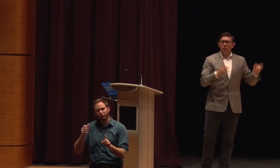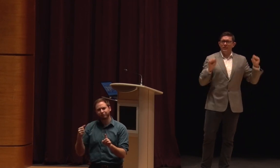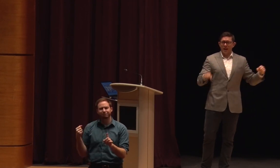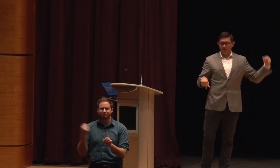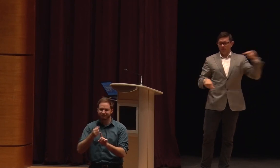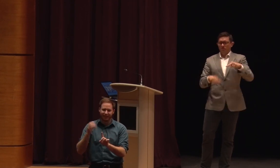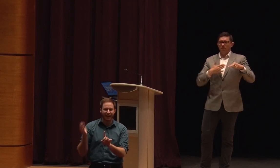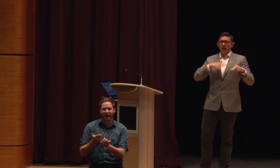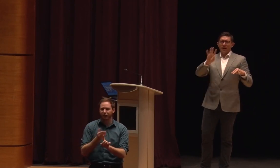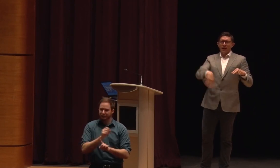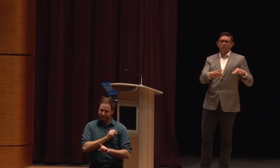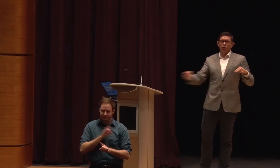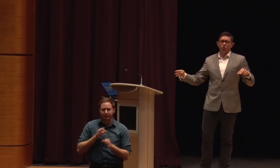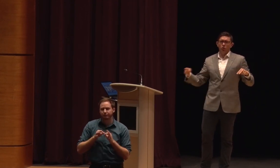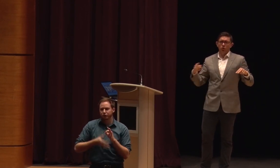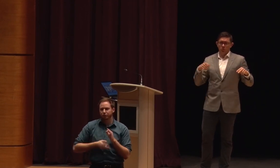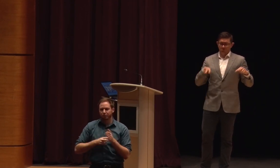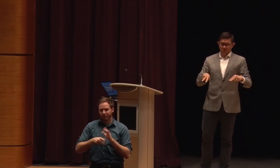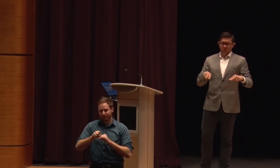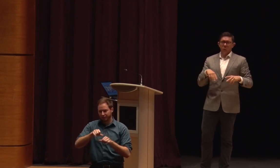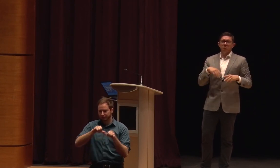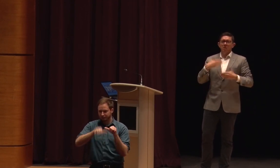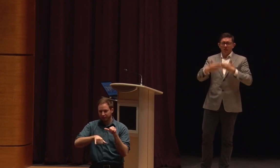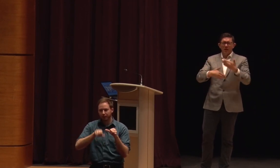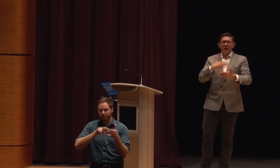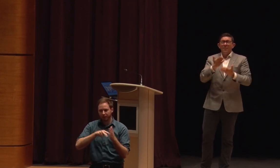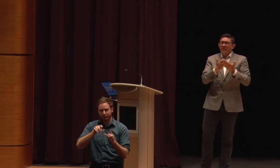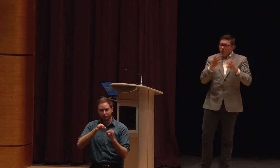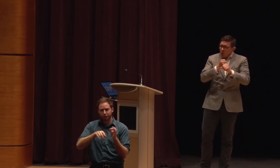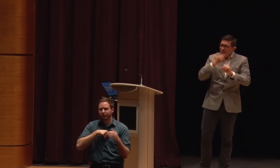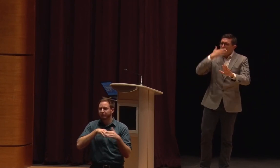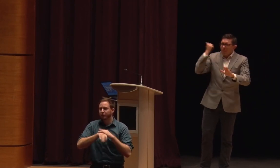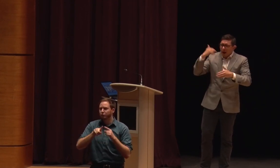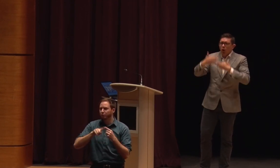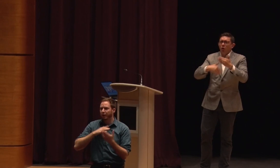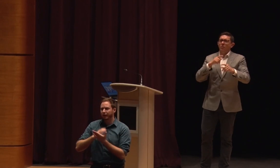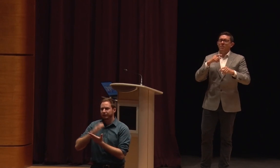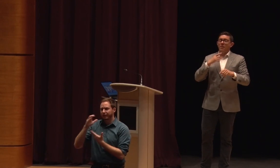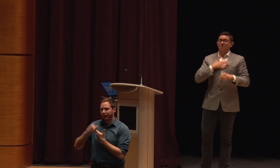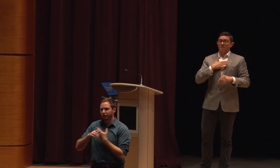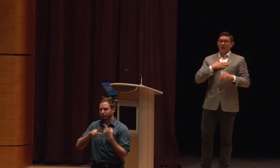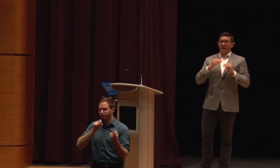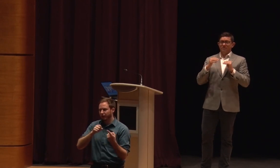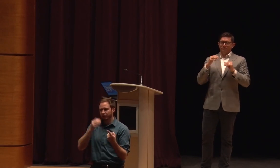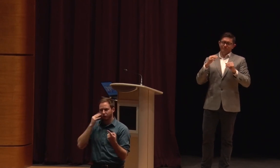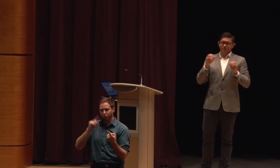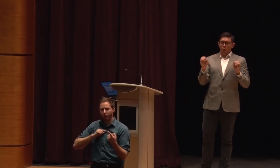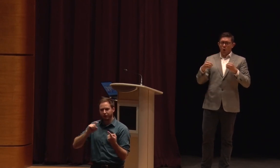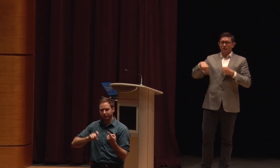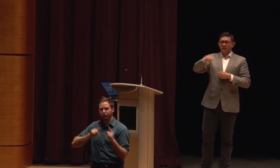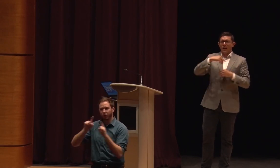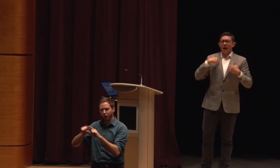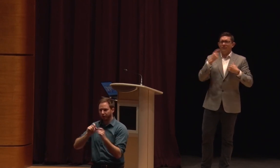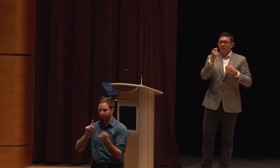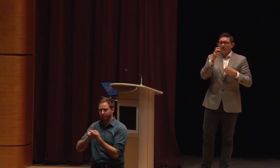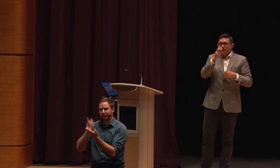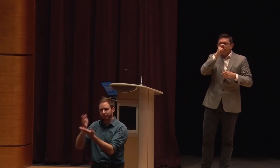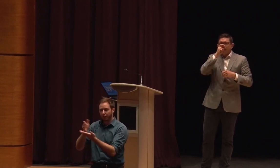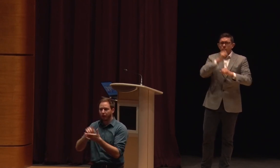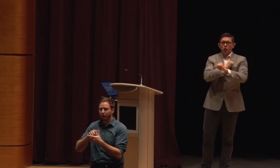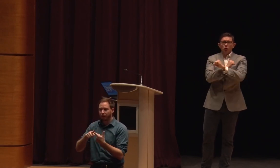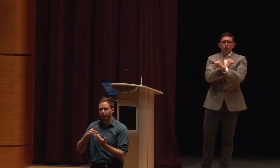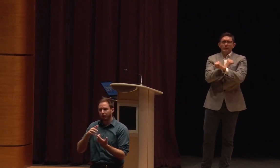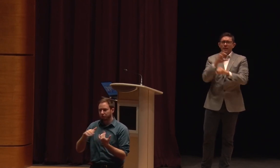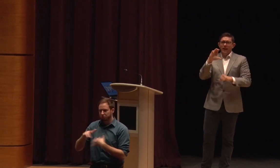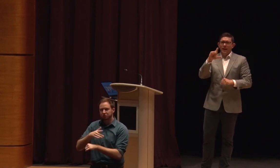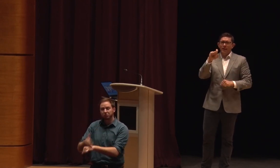staff, meaning that the interpreters can look at my calendar. And then things started to proceed and improve, get better, and the